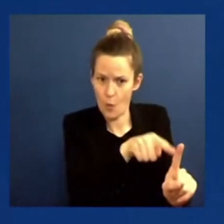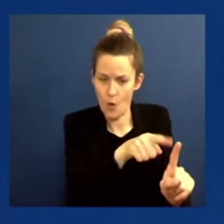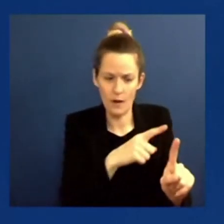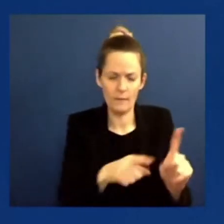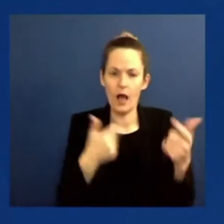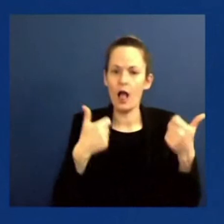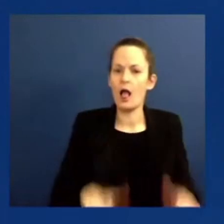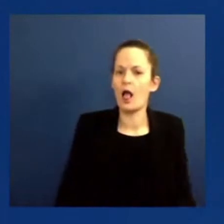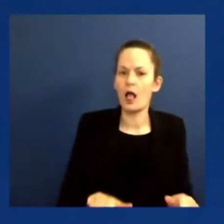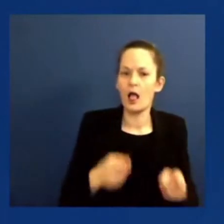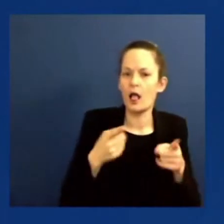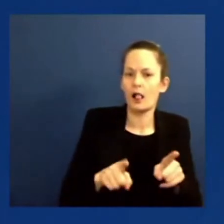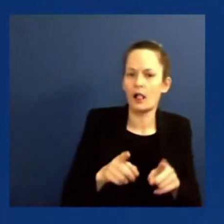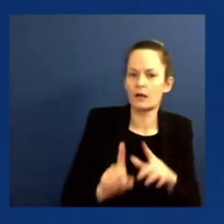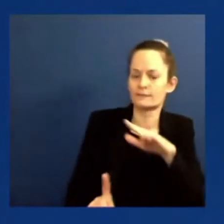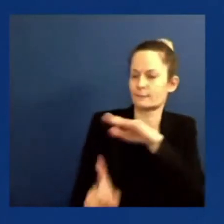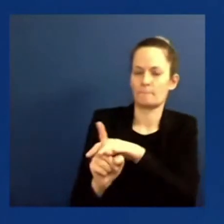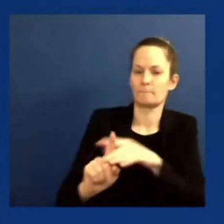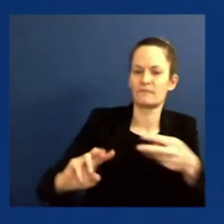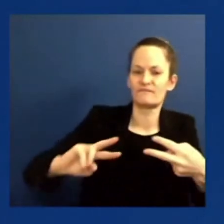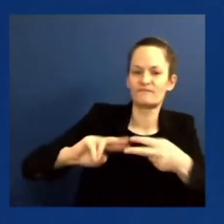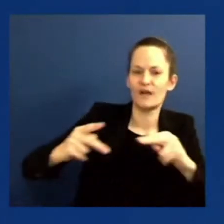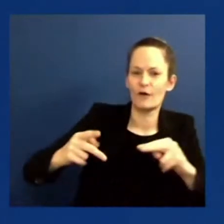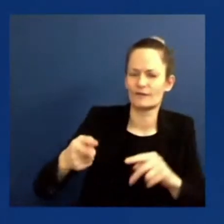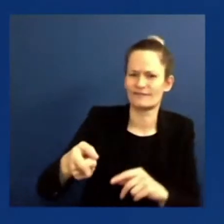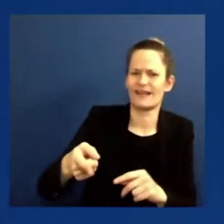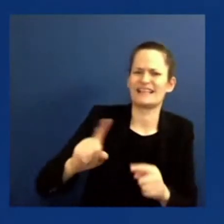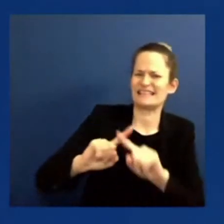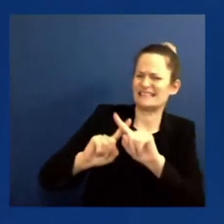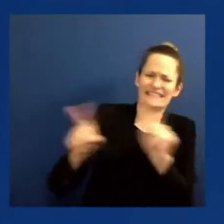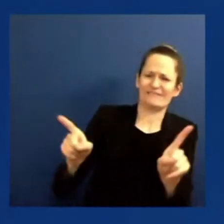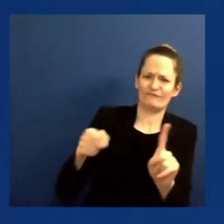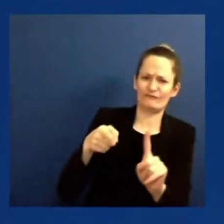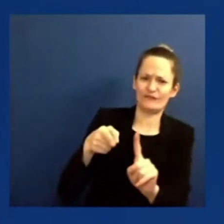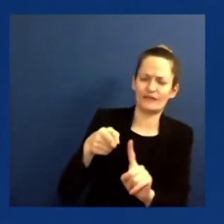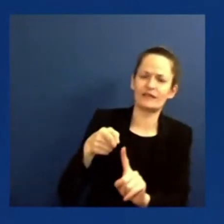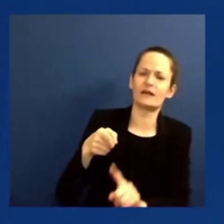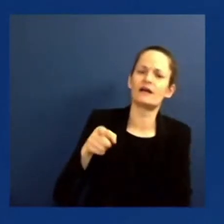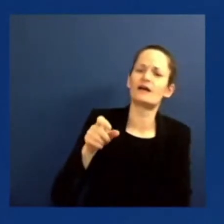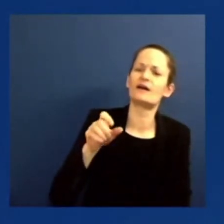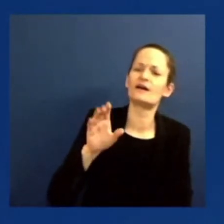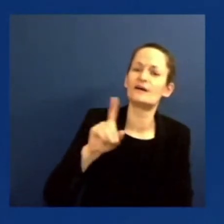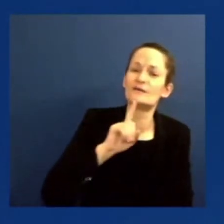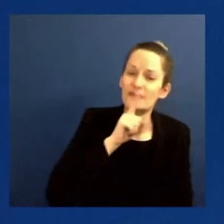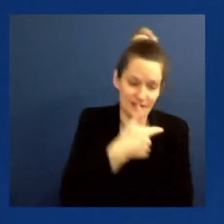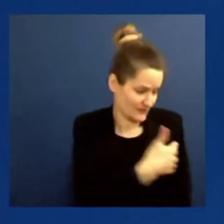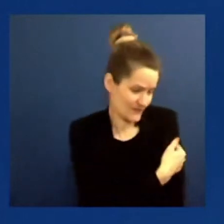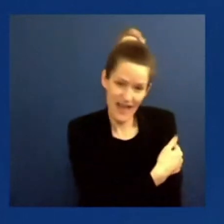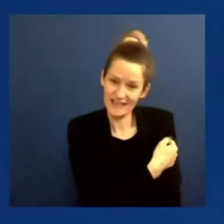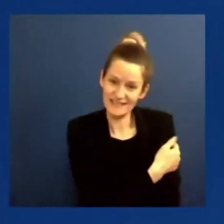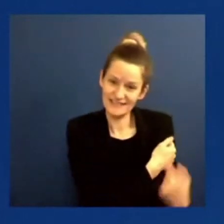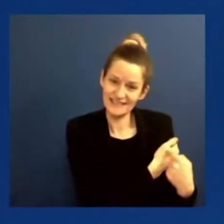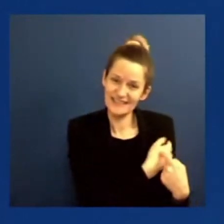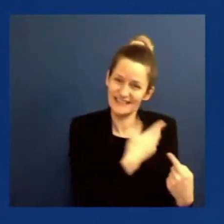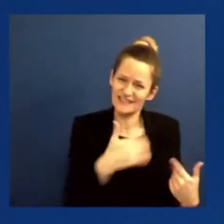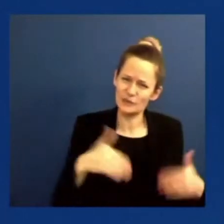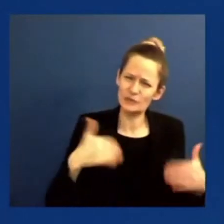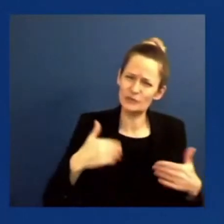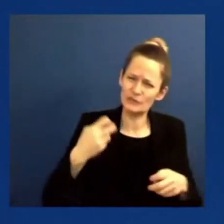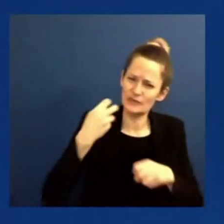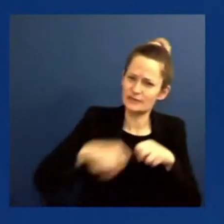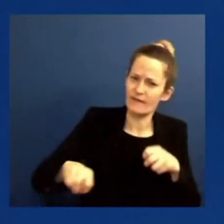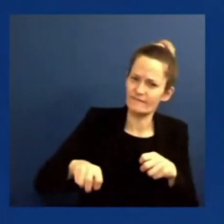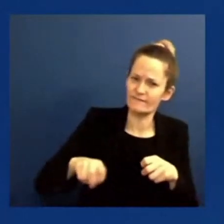different that it eludes the accumulation of the immune protection that we've gotten from vaccinations